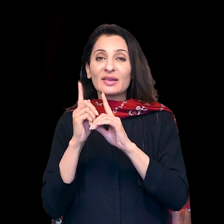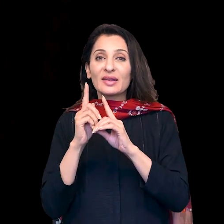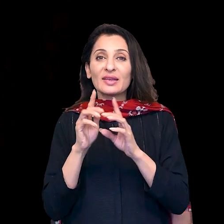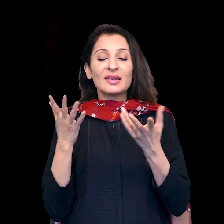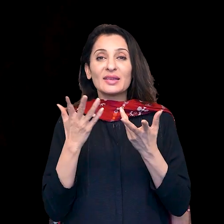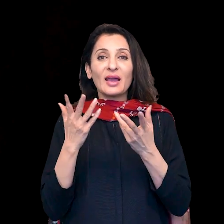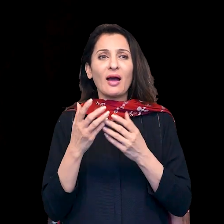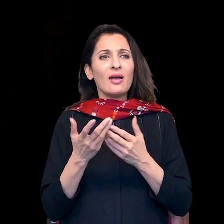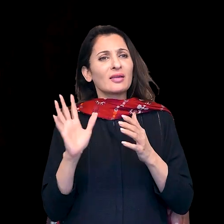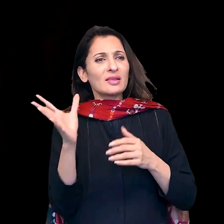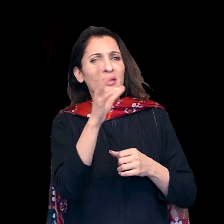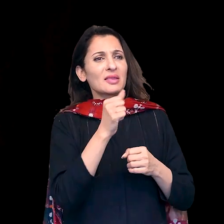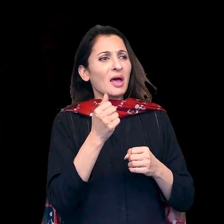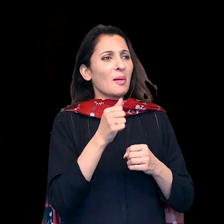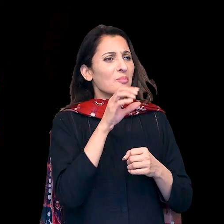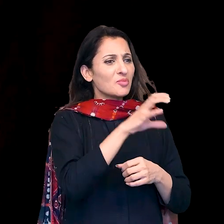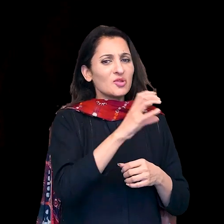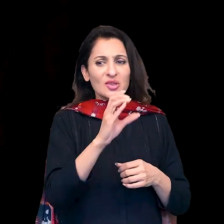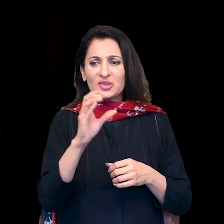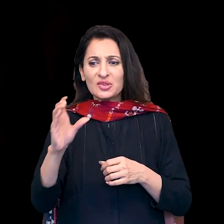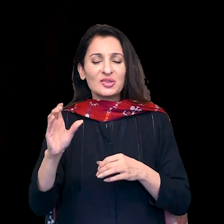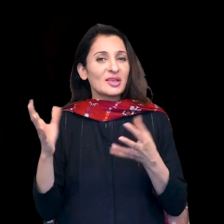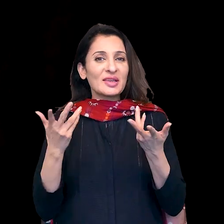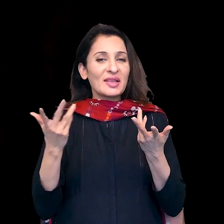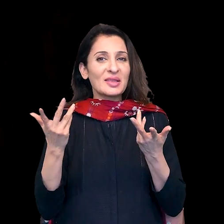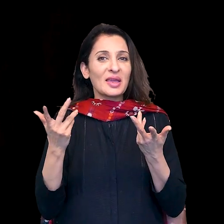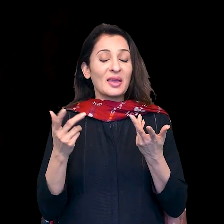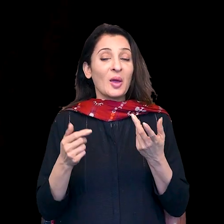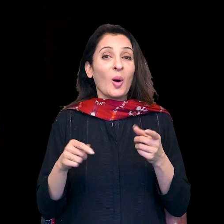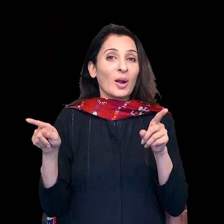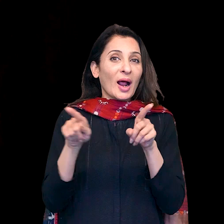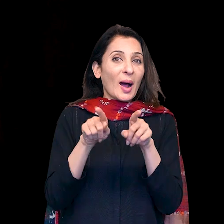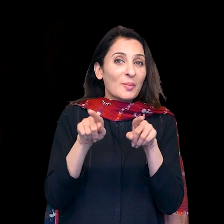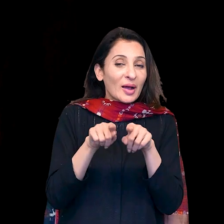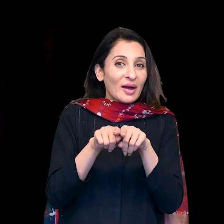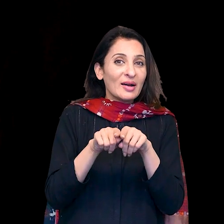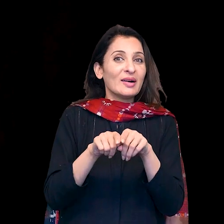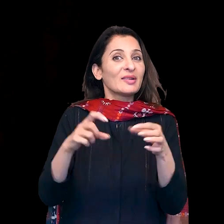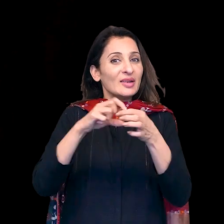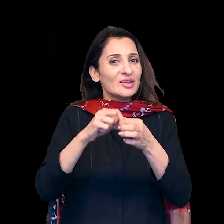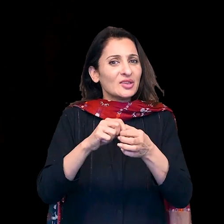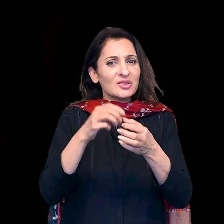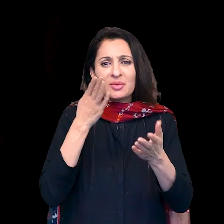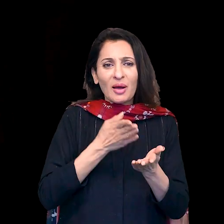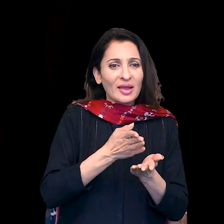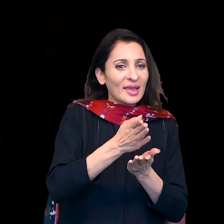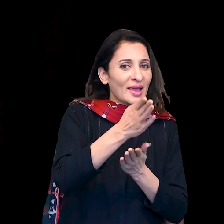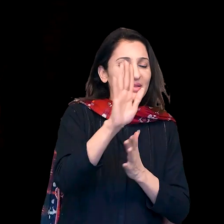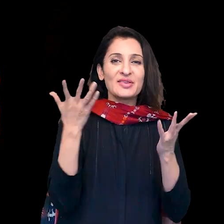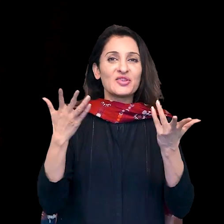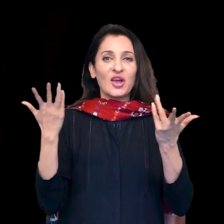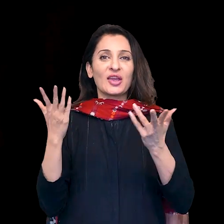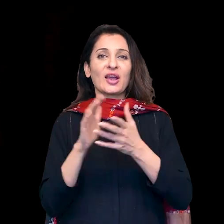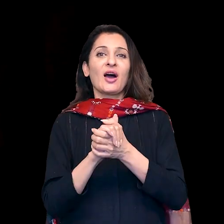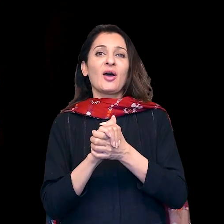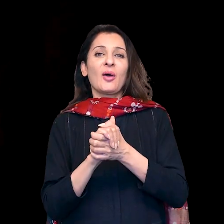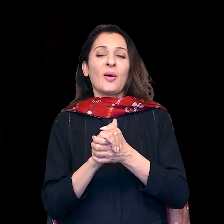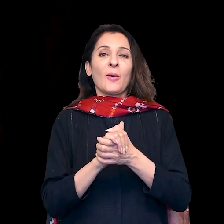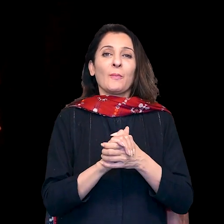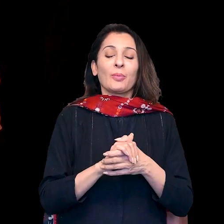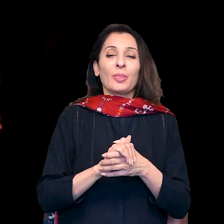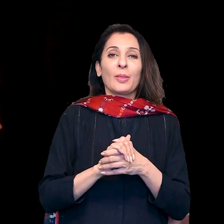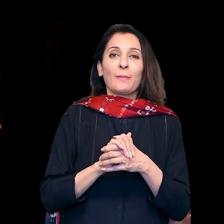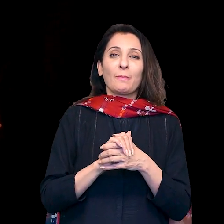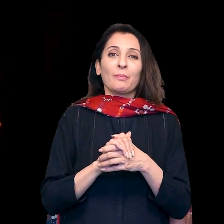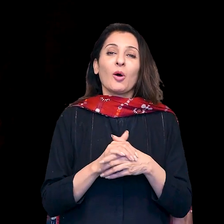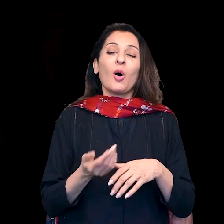to decide how you would like things to be, where you would like your relationship to go, as you may be doing things very different